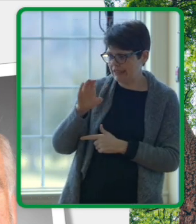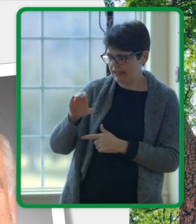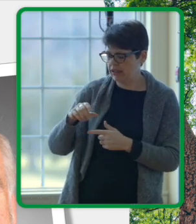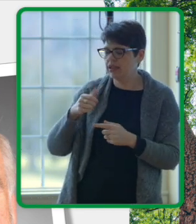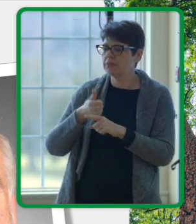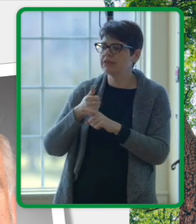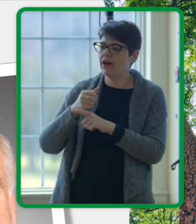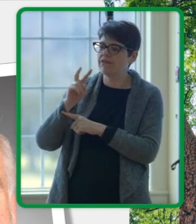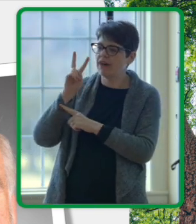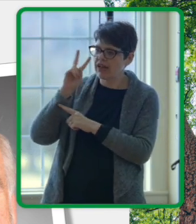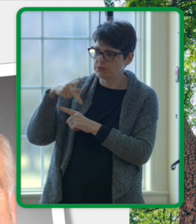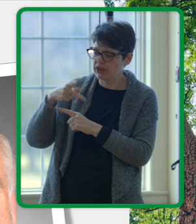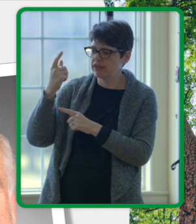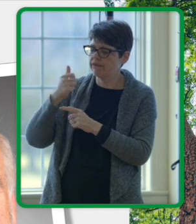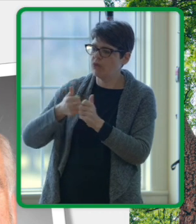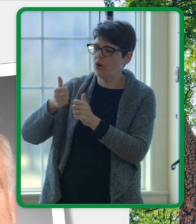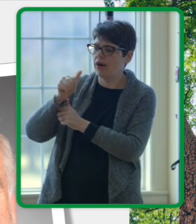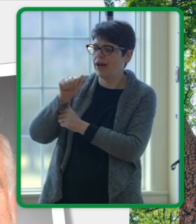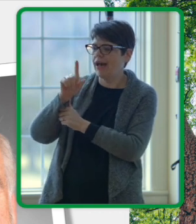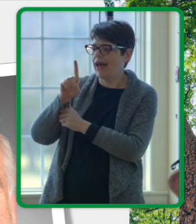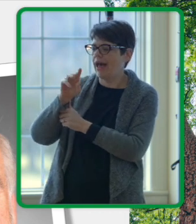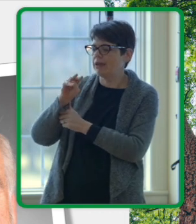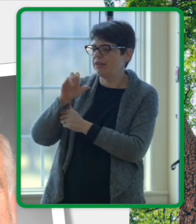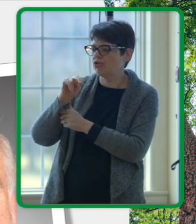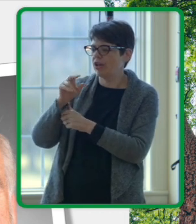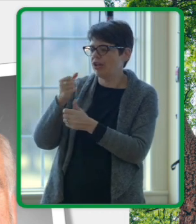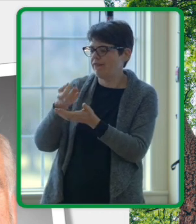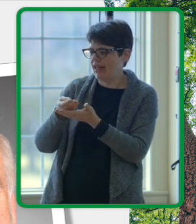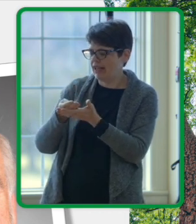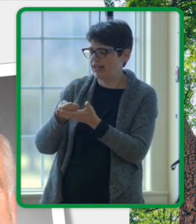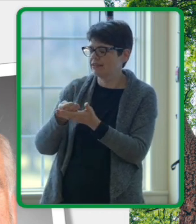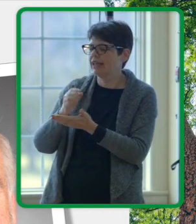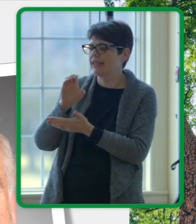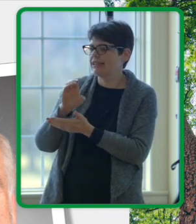for Administration and Finance and a Chief Financial Officer.